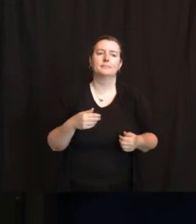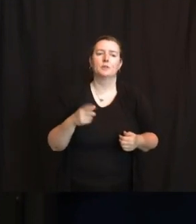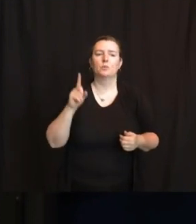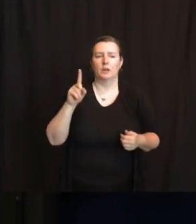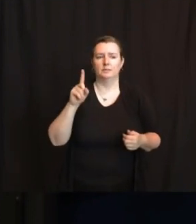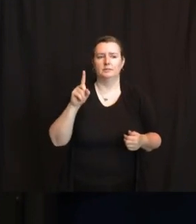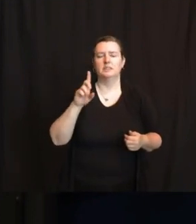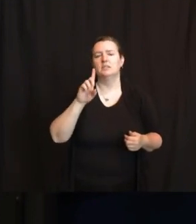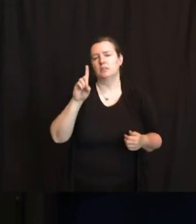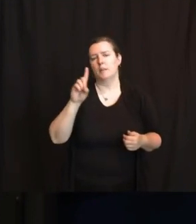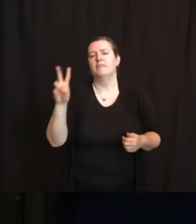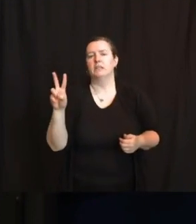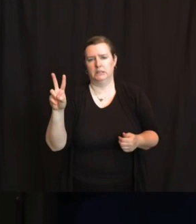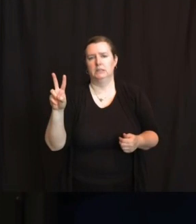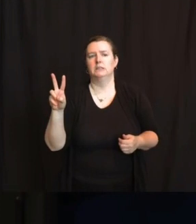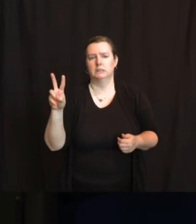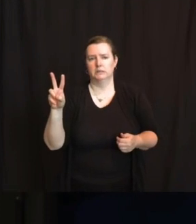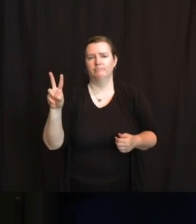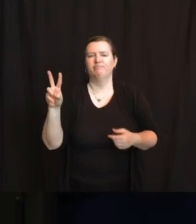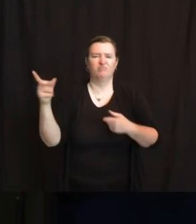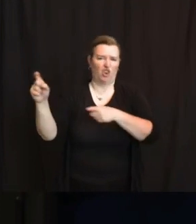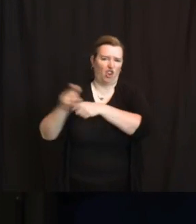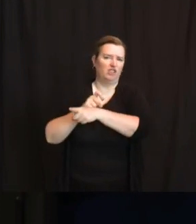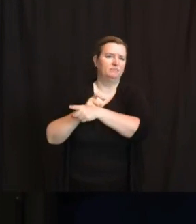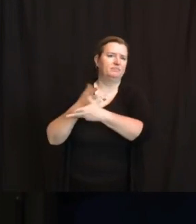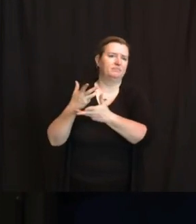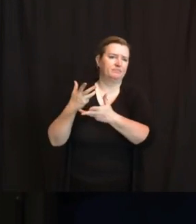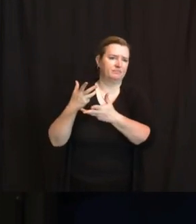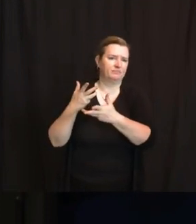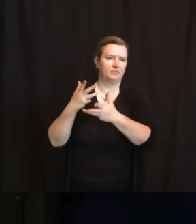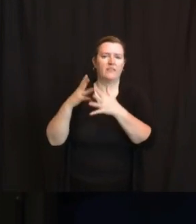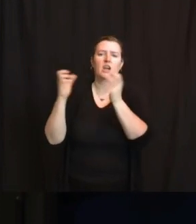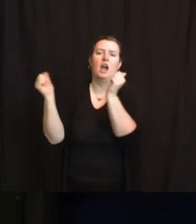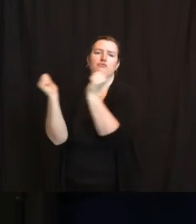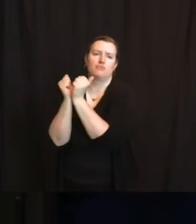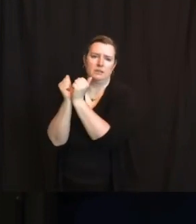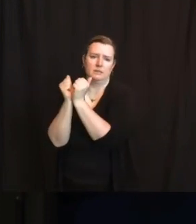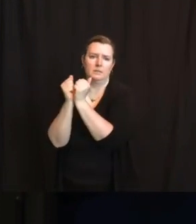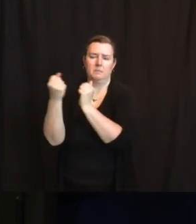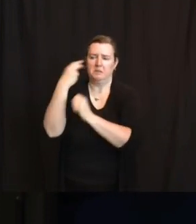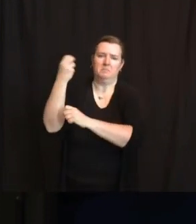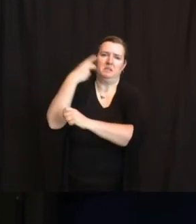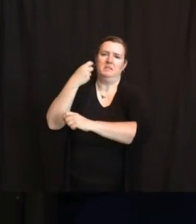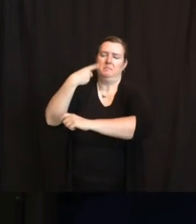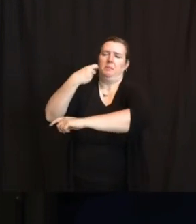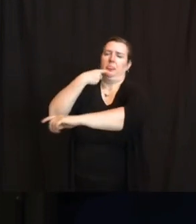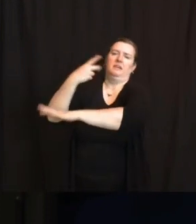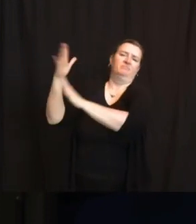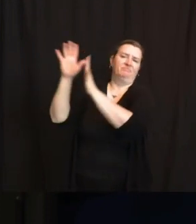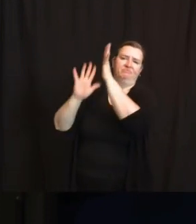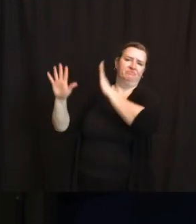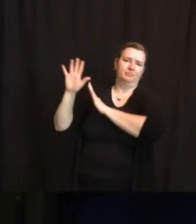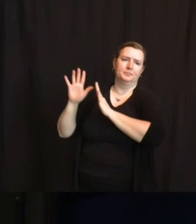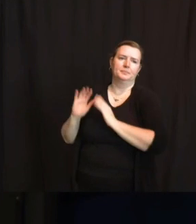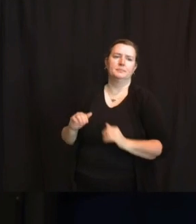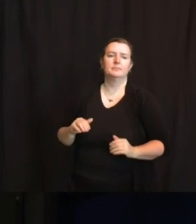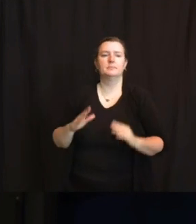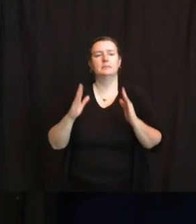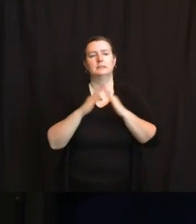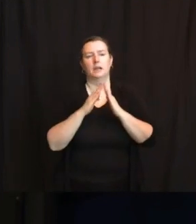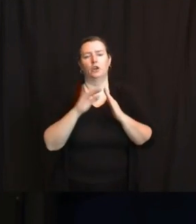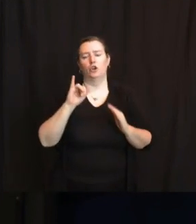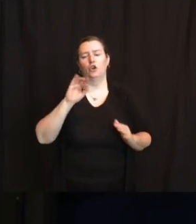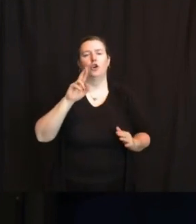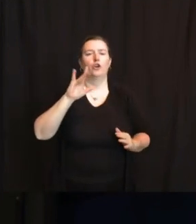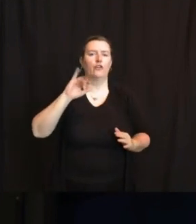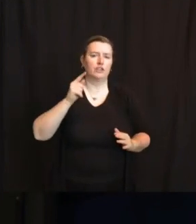arrest, the subject spit on the officers. In Irvington, a clothing store